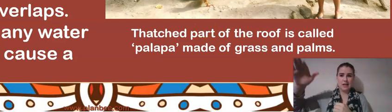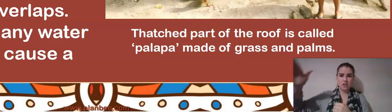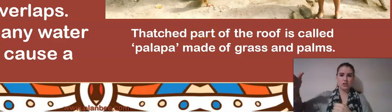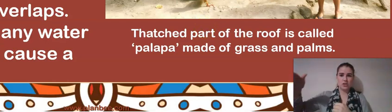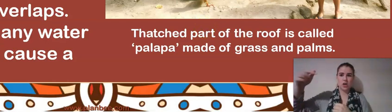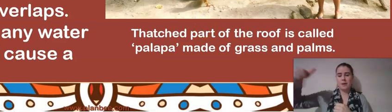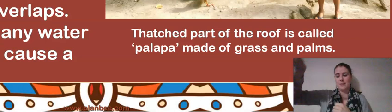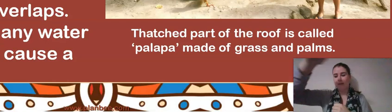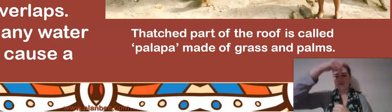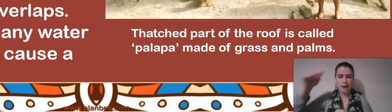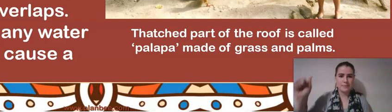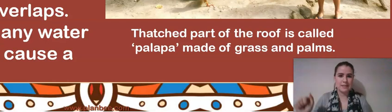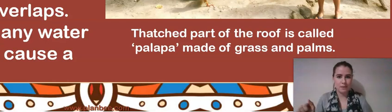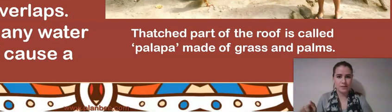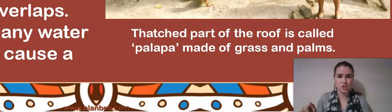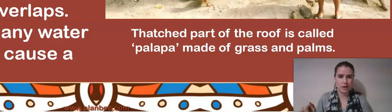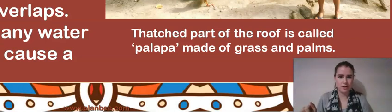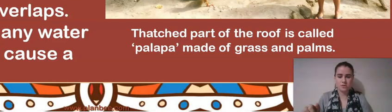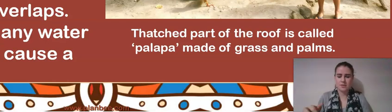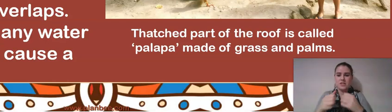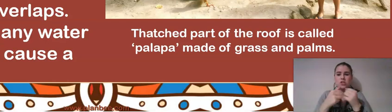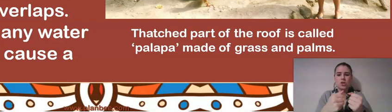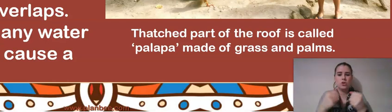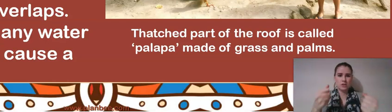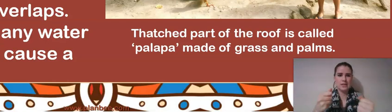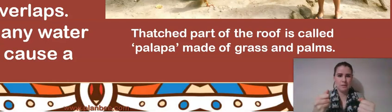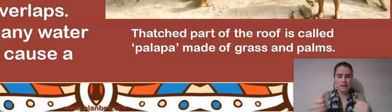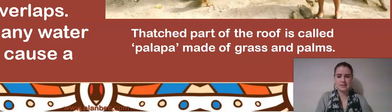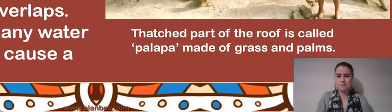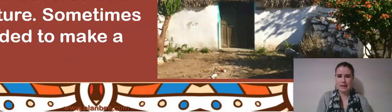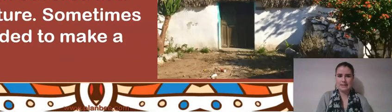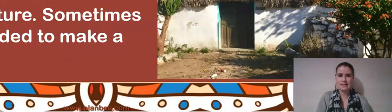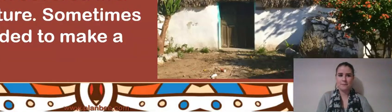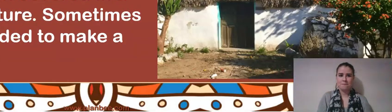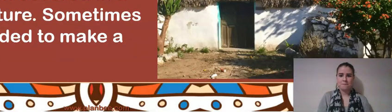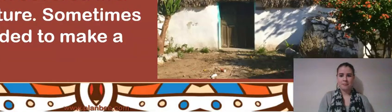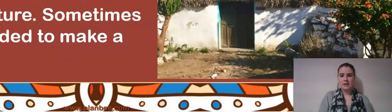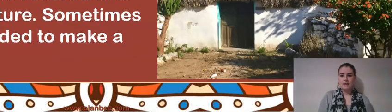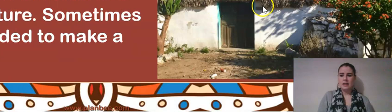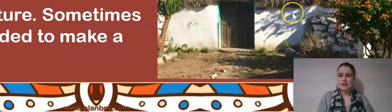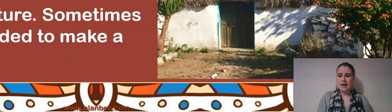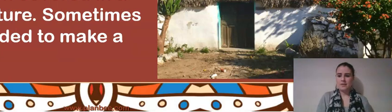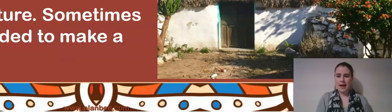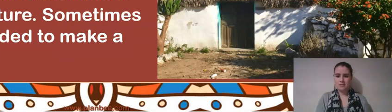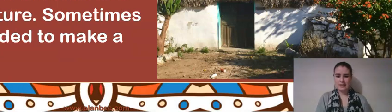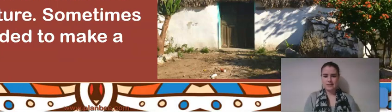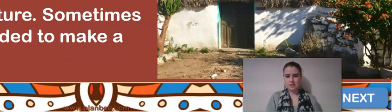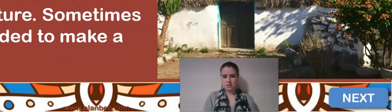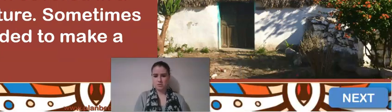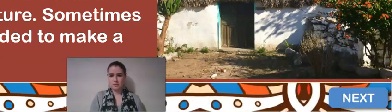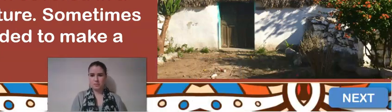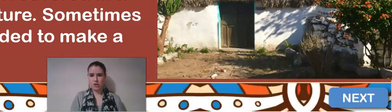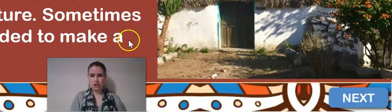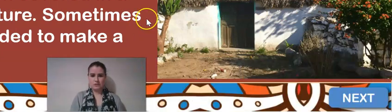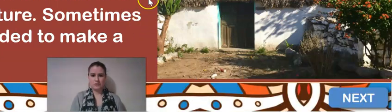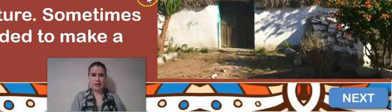effectively attached onto the top and then wrapped again with string or something secure to keep it into place. Now, the houses, let's